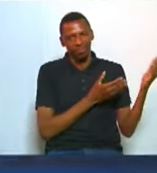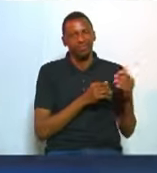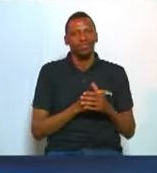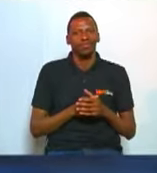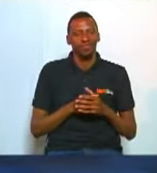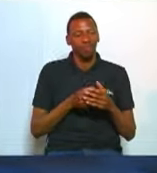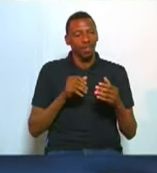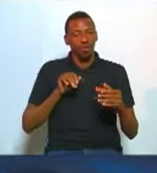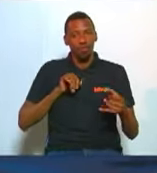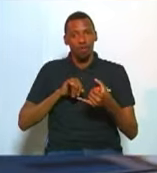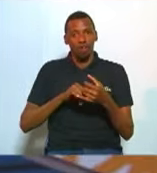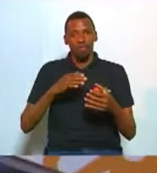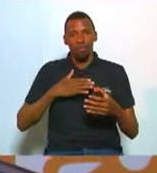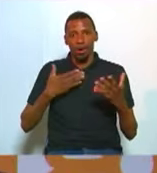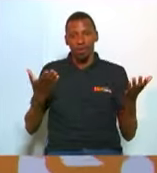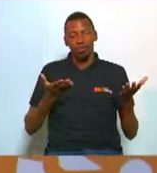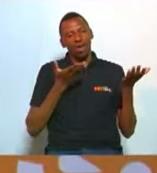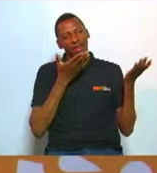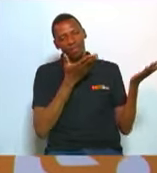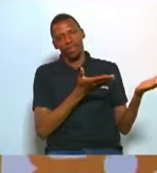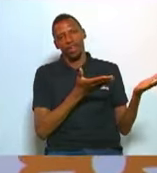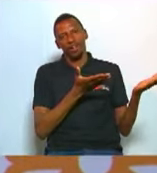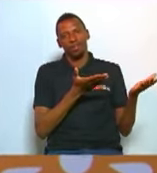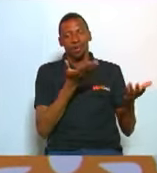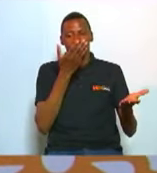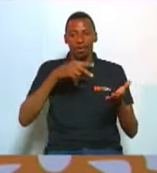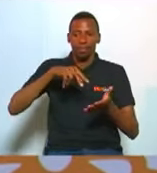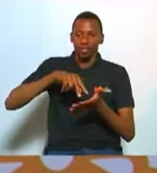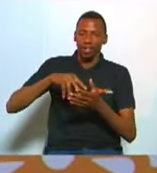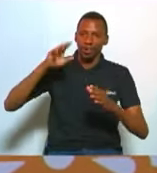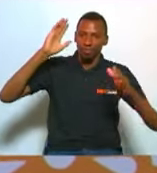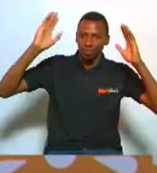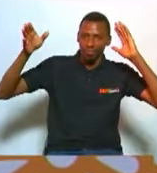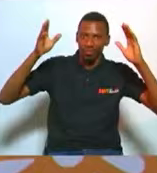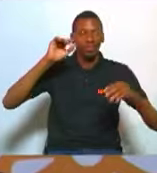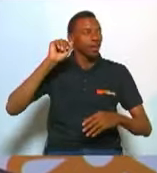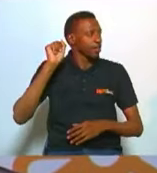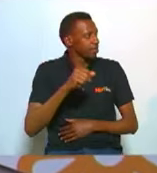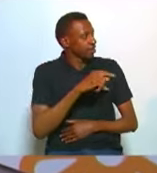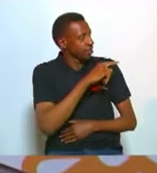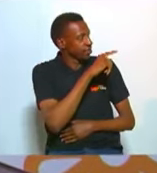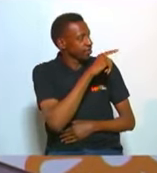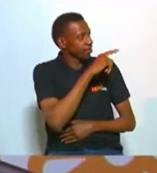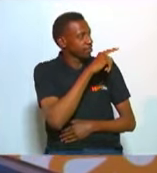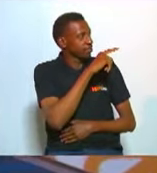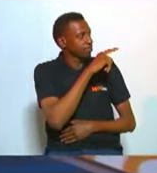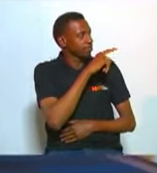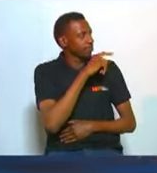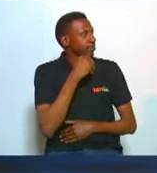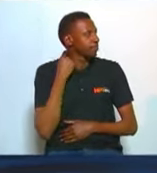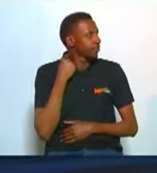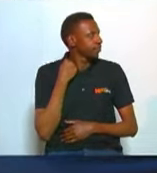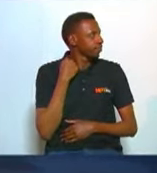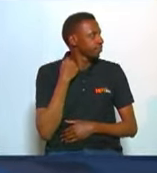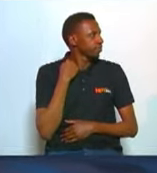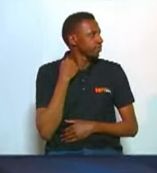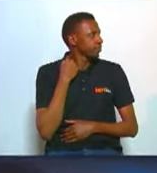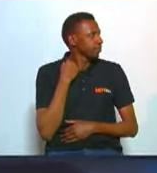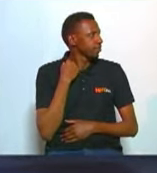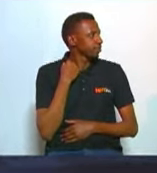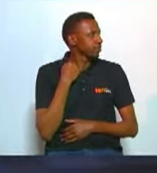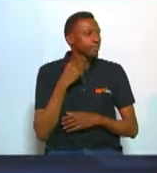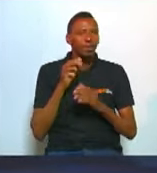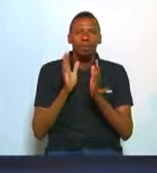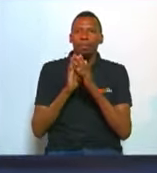She's here with us and she can stand and just wave. Yes, that is the one. Hata